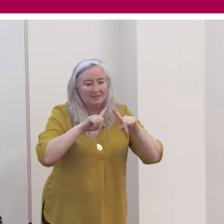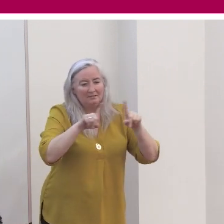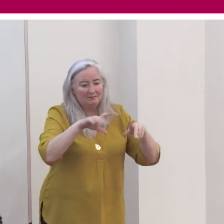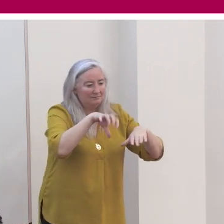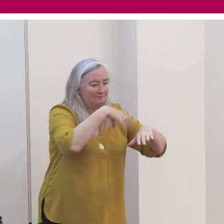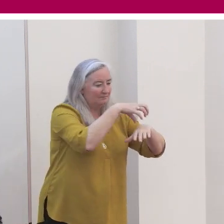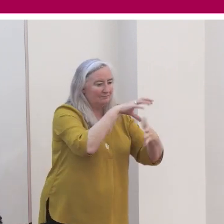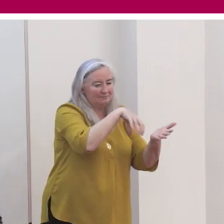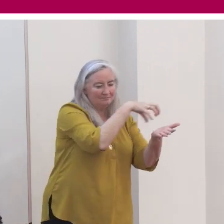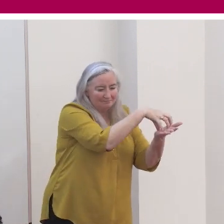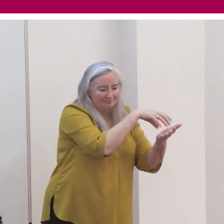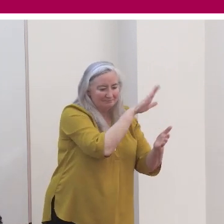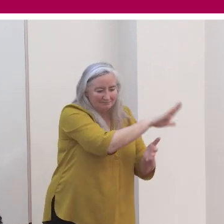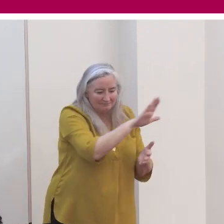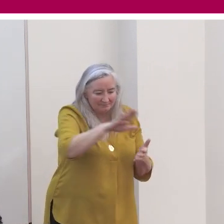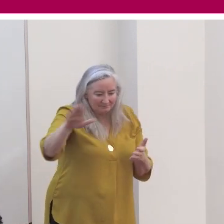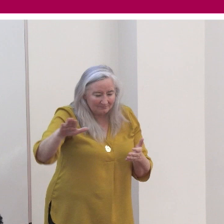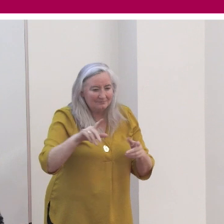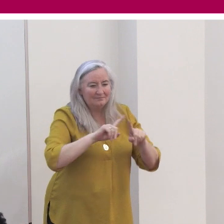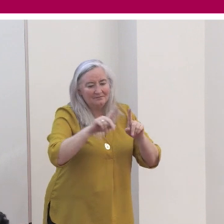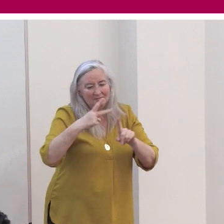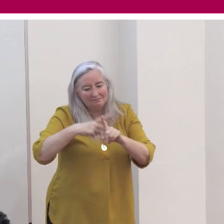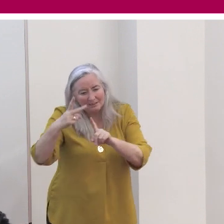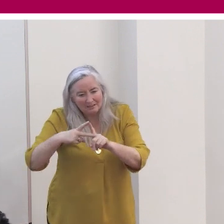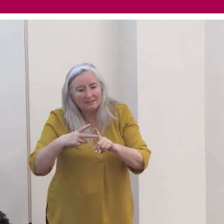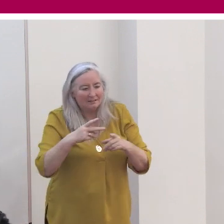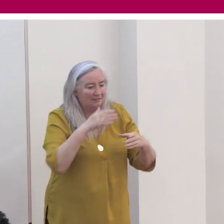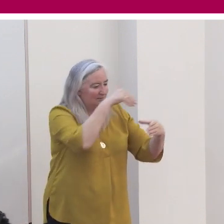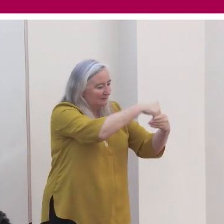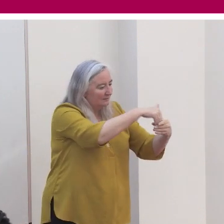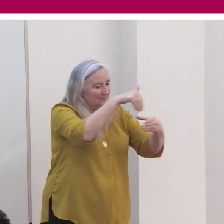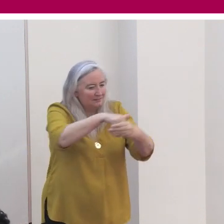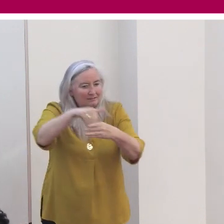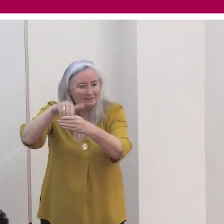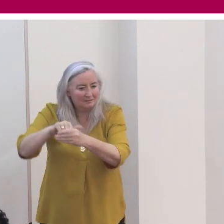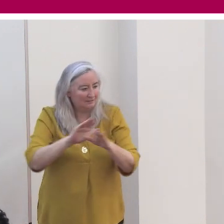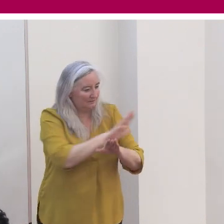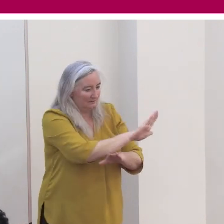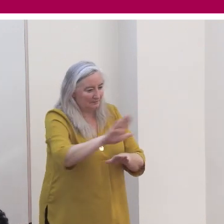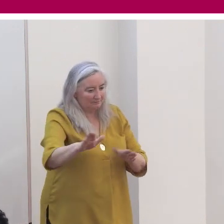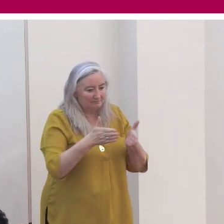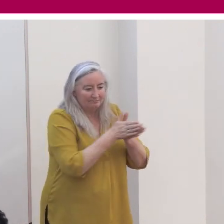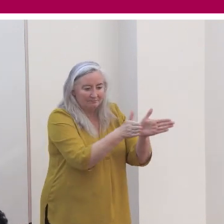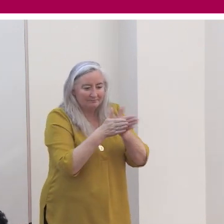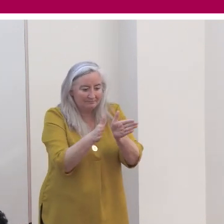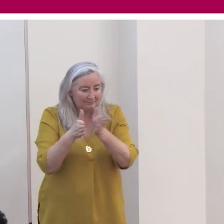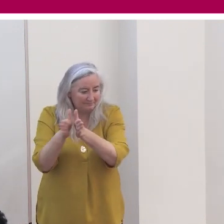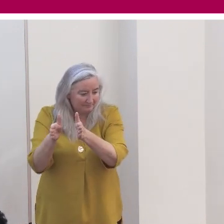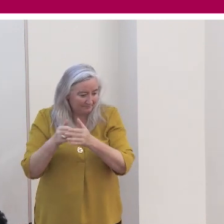synthesis of these findings, of especially the 43 women across different